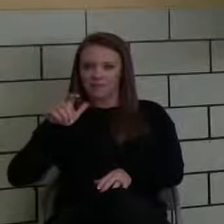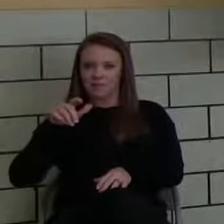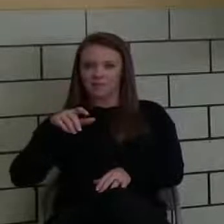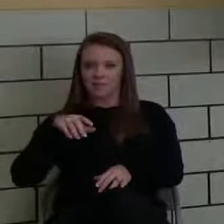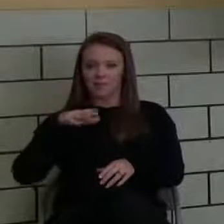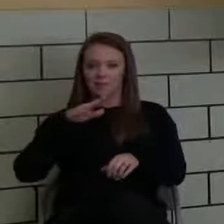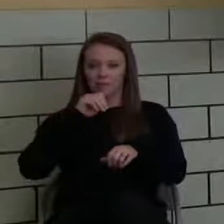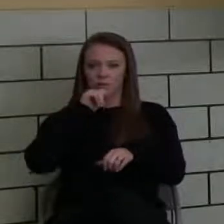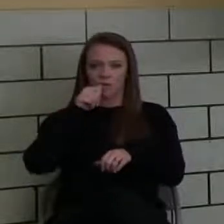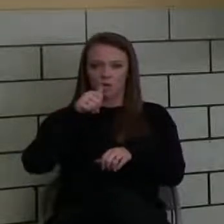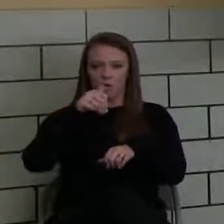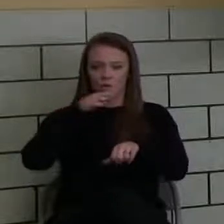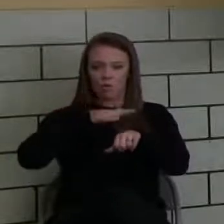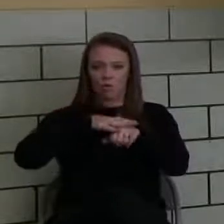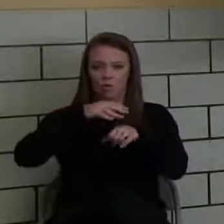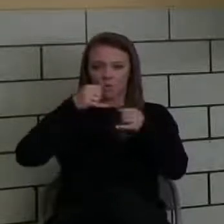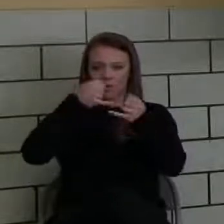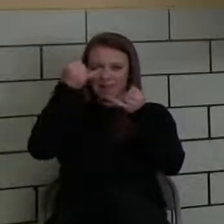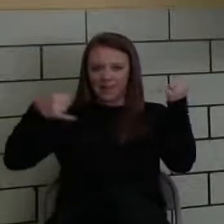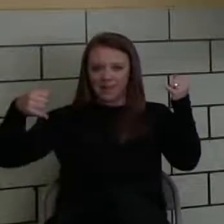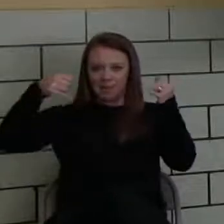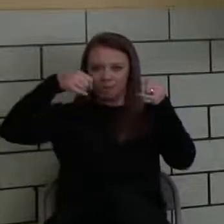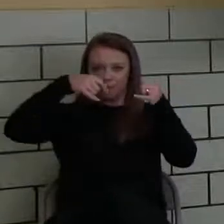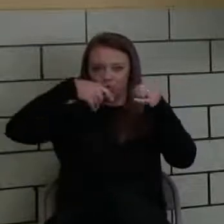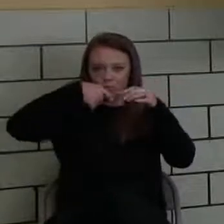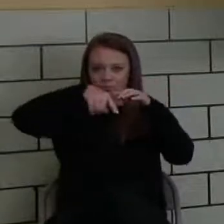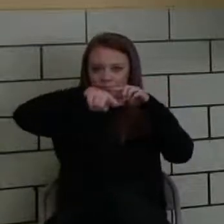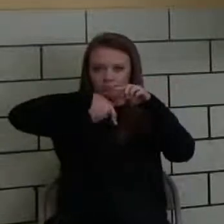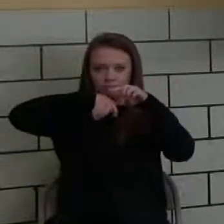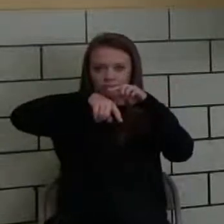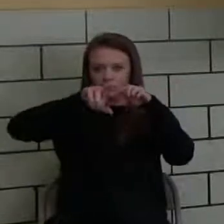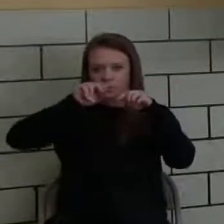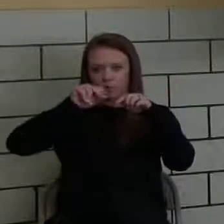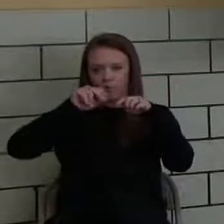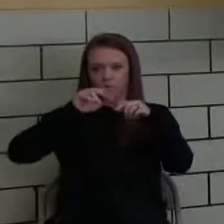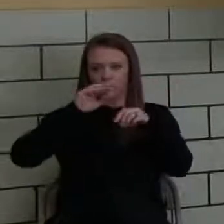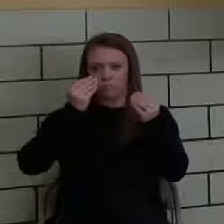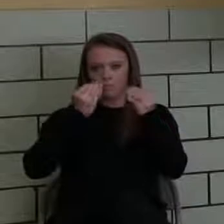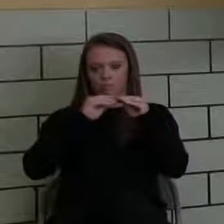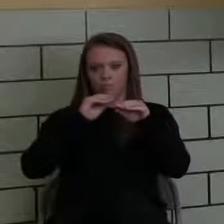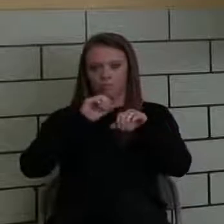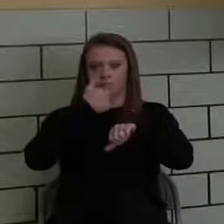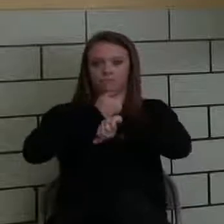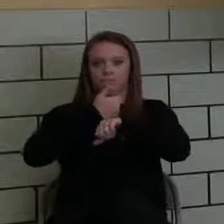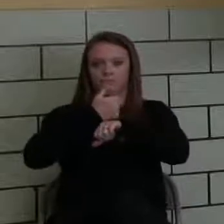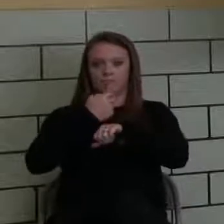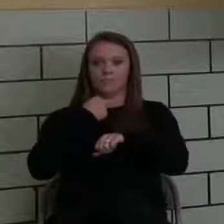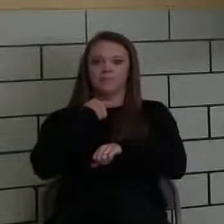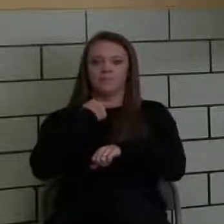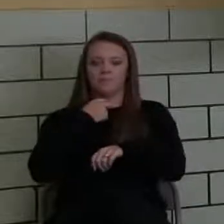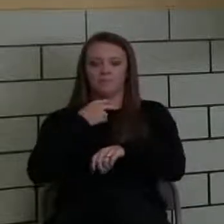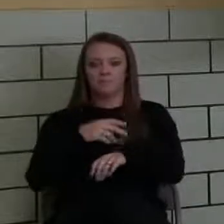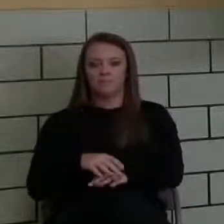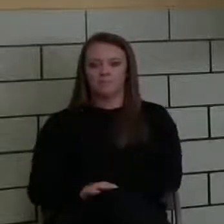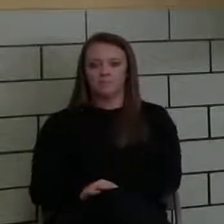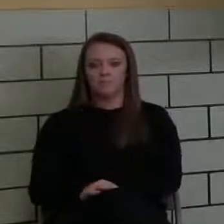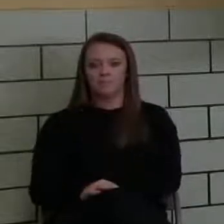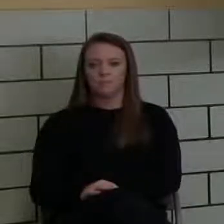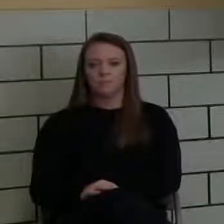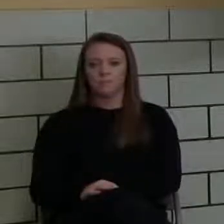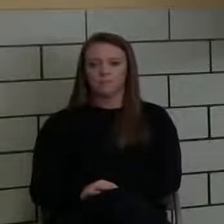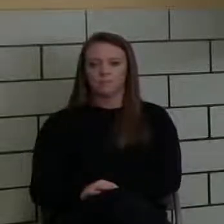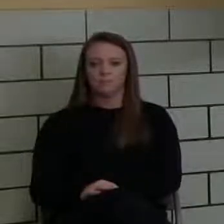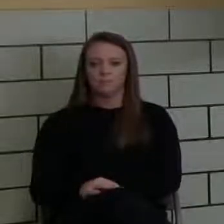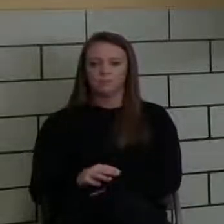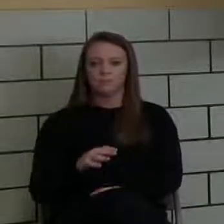cable. So it'll be that type of system out there. Also, at all of those intersections are some of those bump